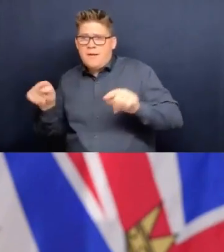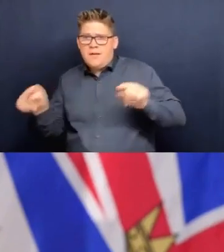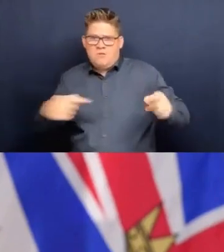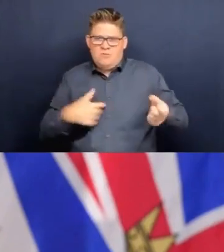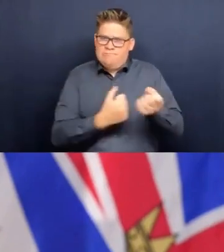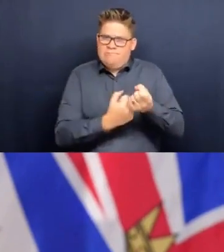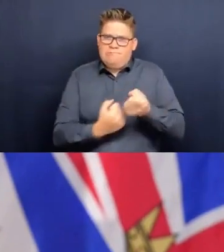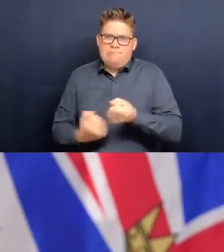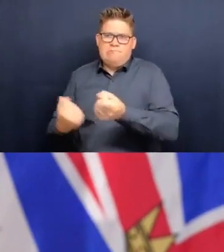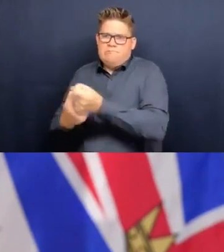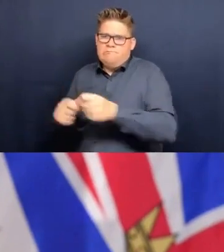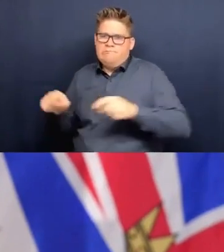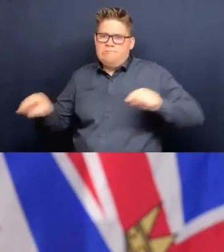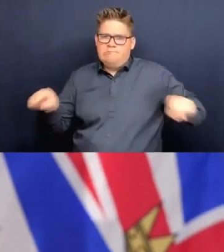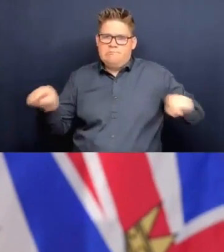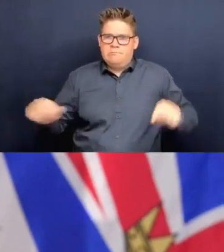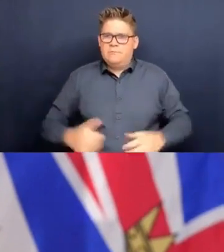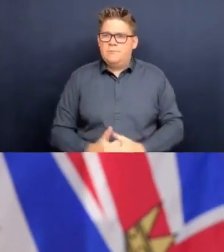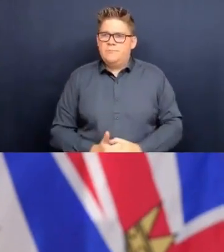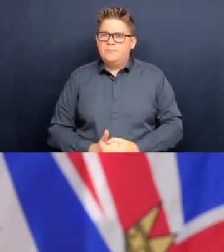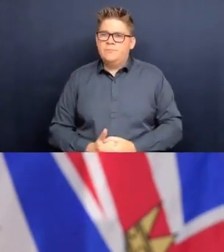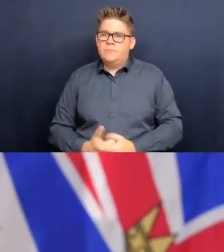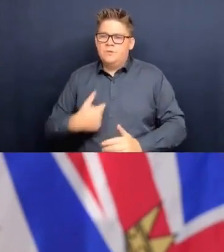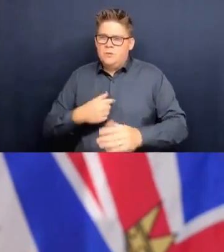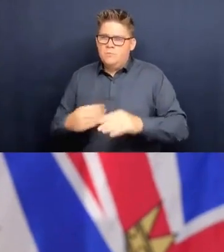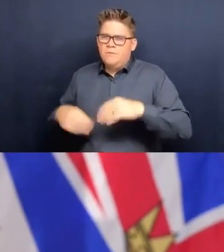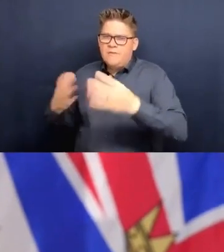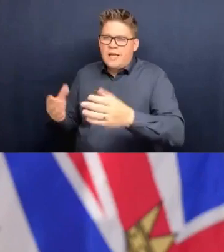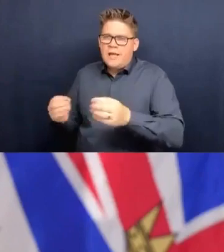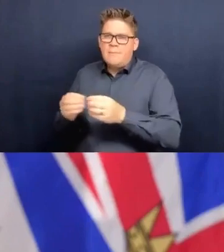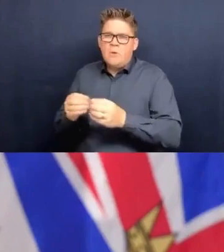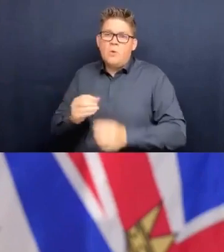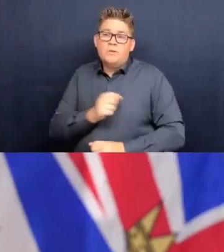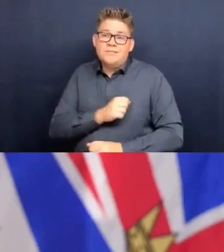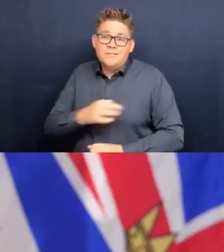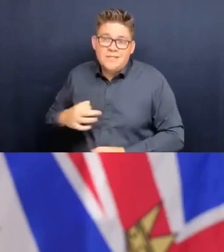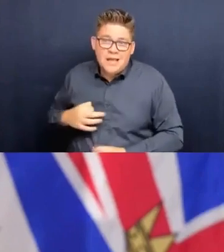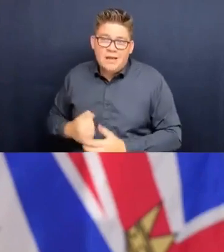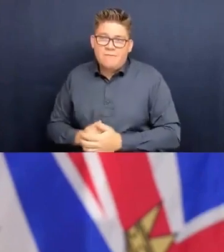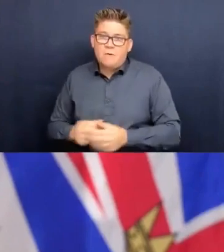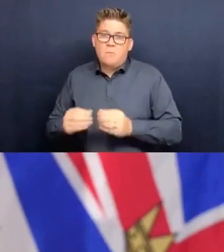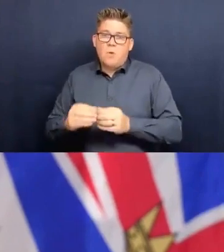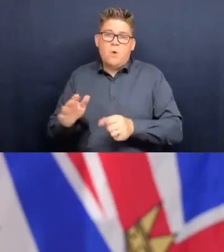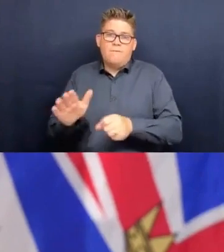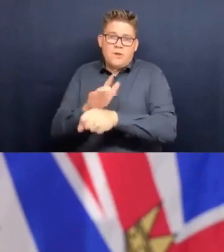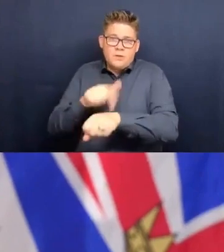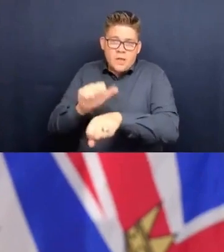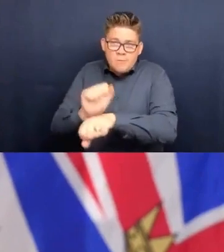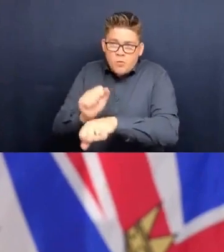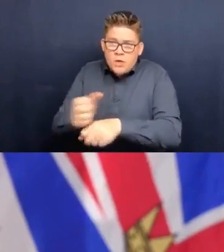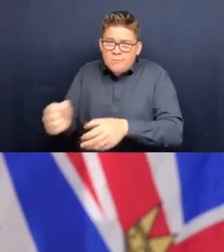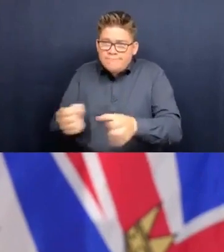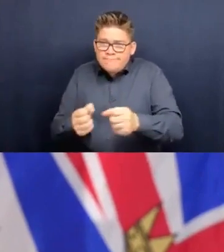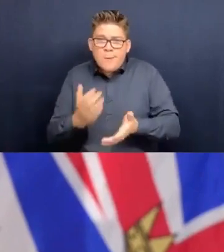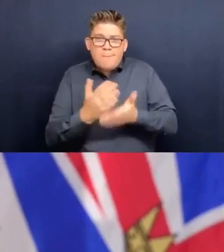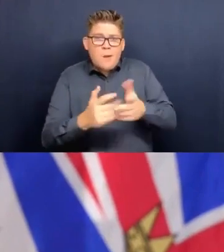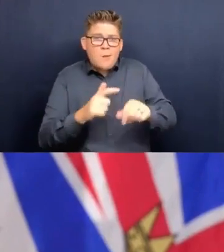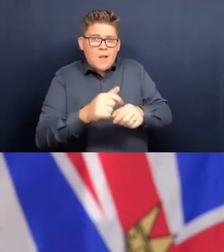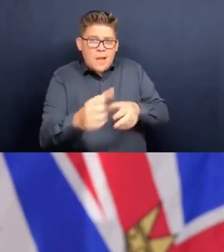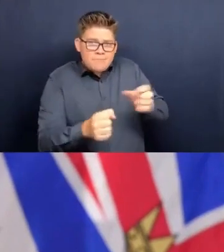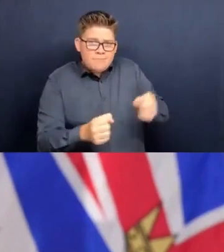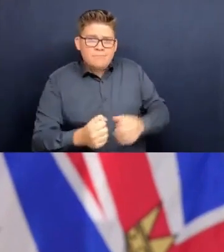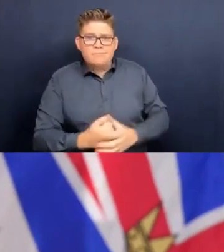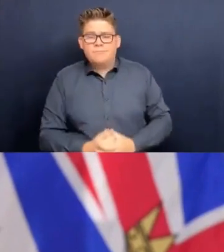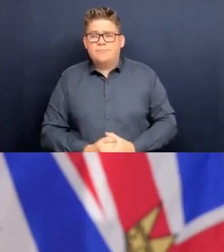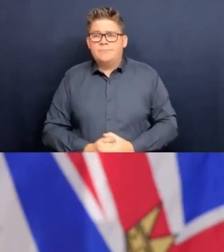staff with more flexible opportunities for regular part-time and full-time work. We're implementing strategies for patients who can be supported at home,